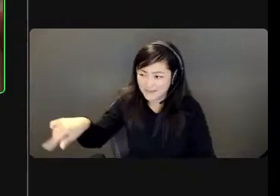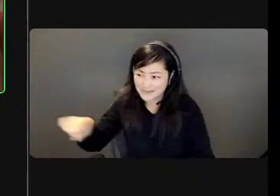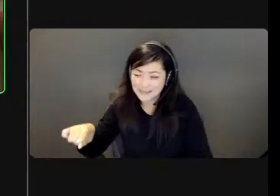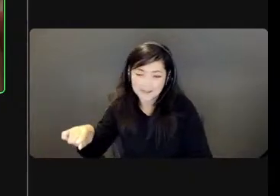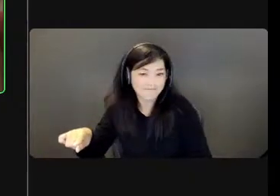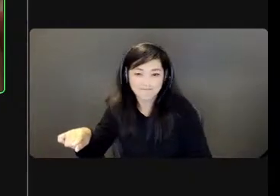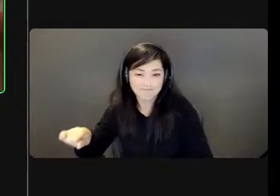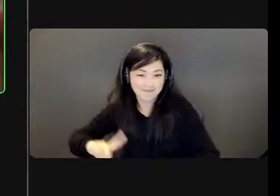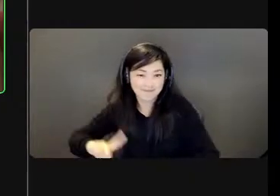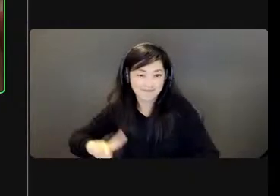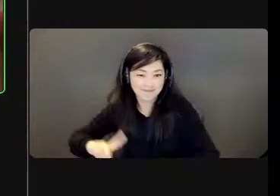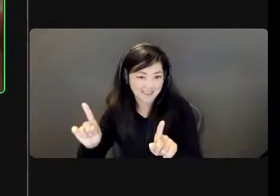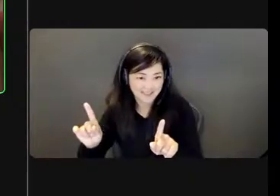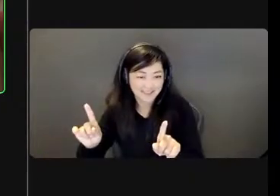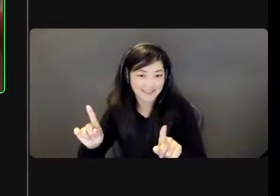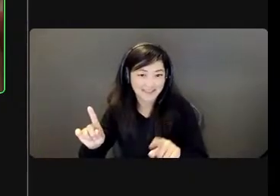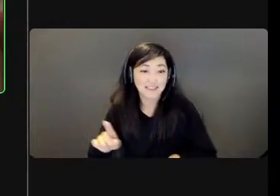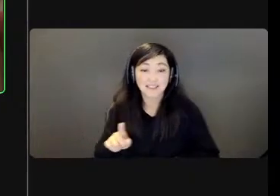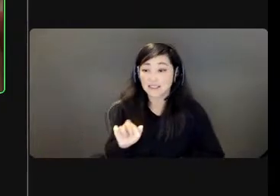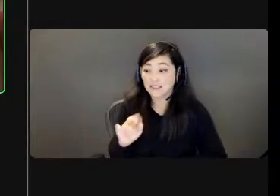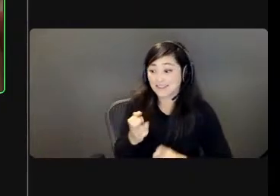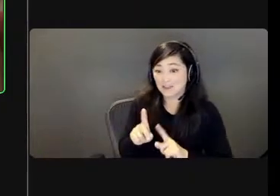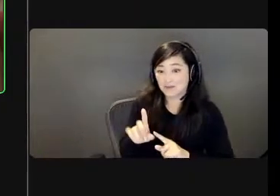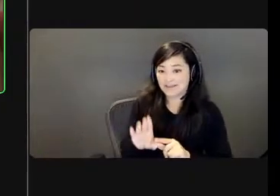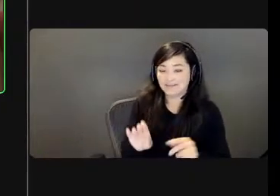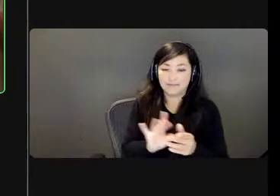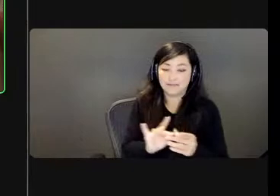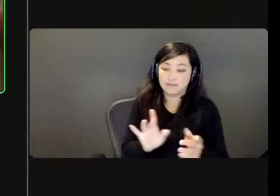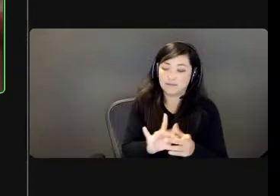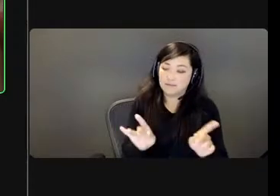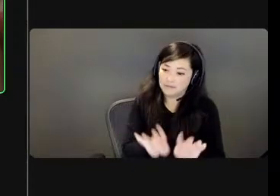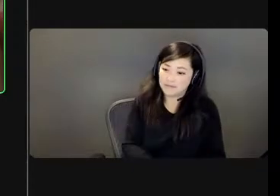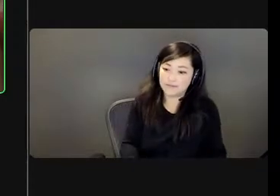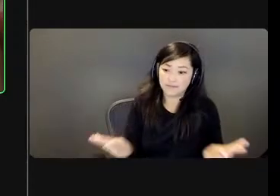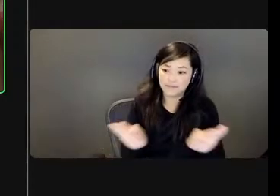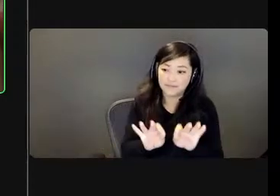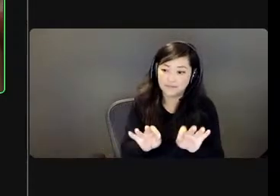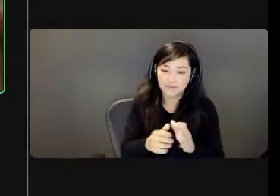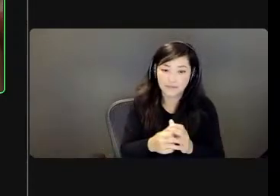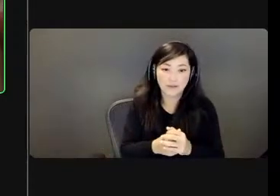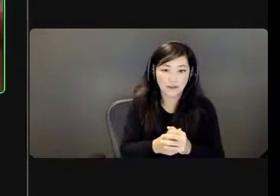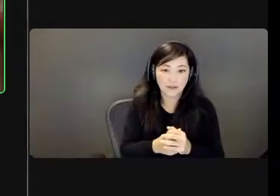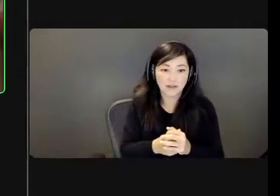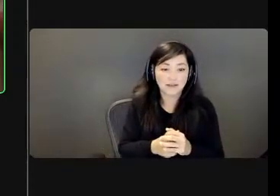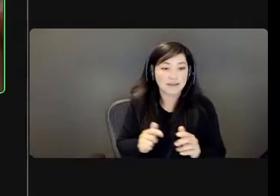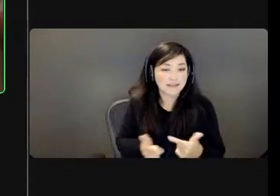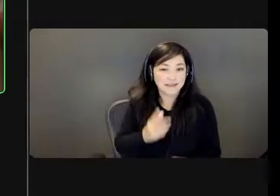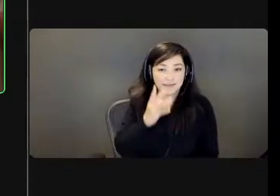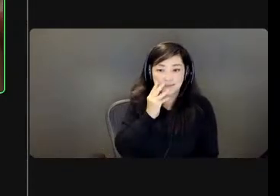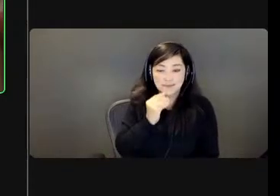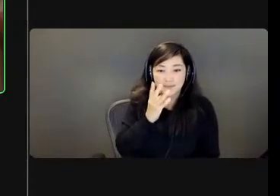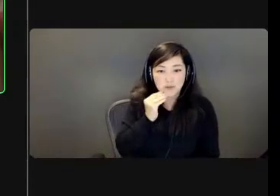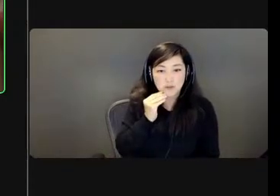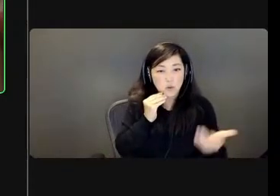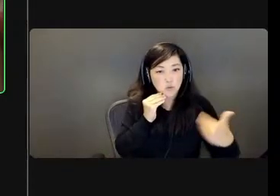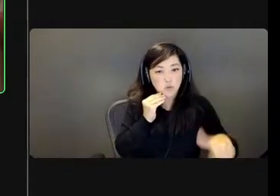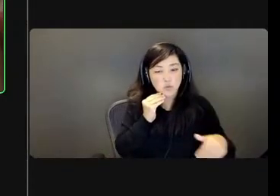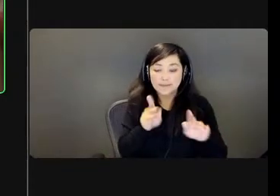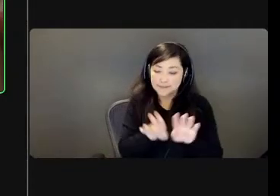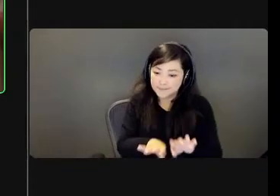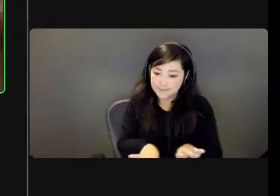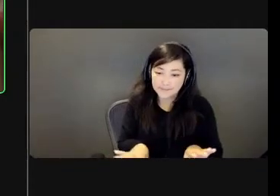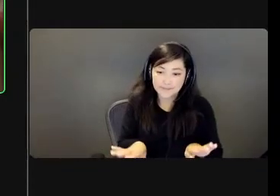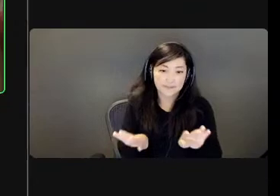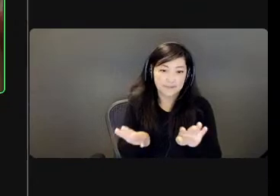else. So I think Richard brought up a really important point, that lived experience is so crucial